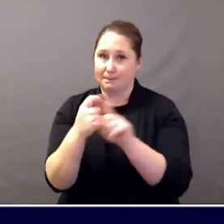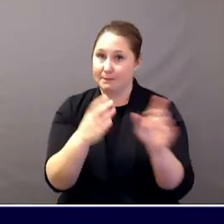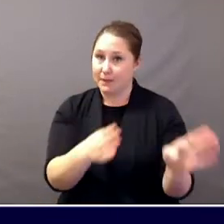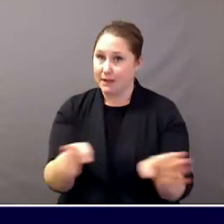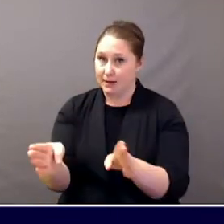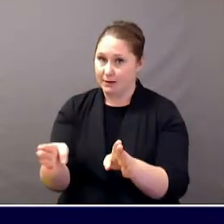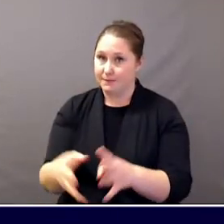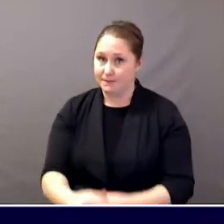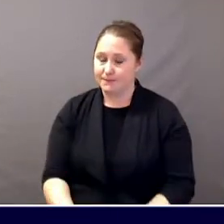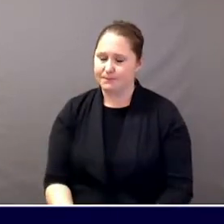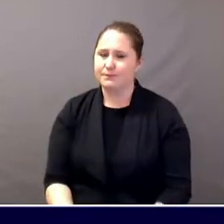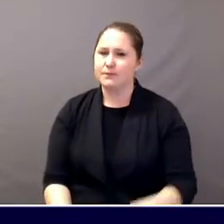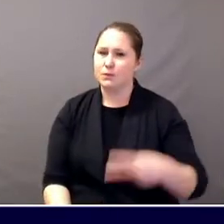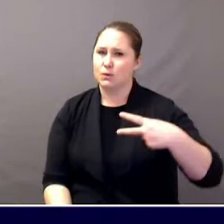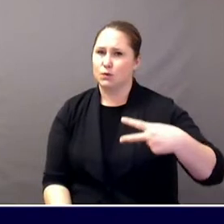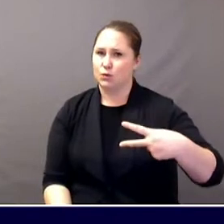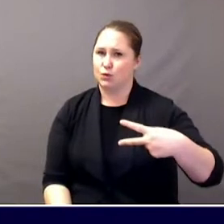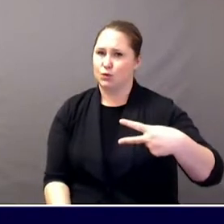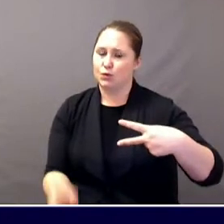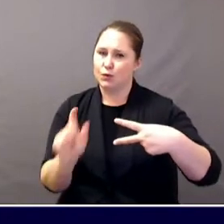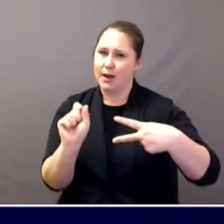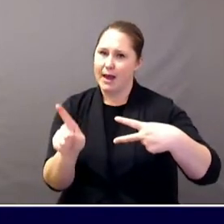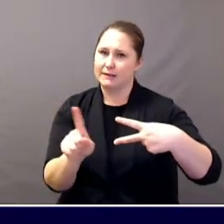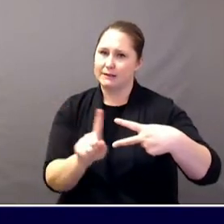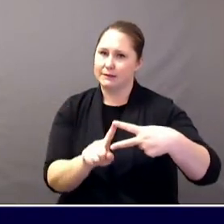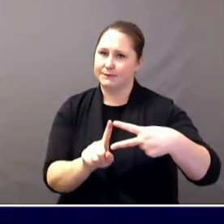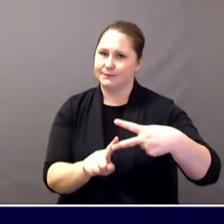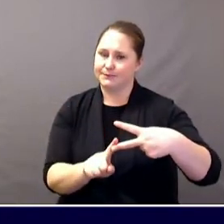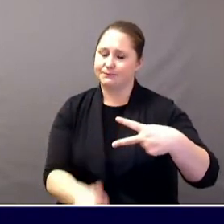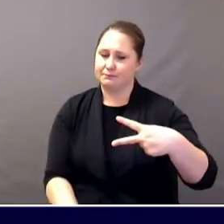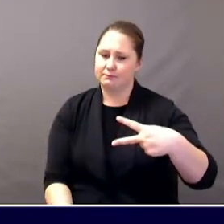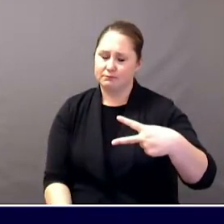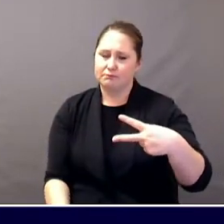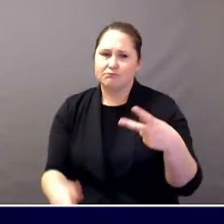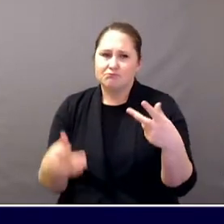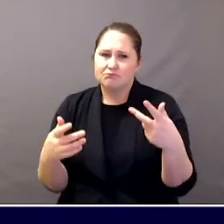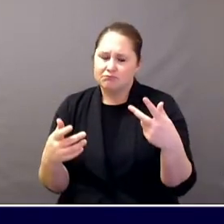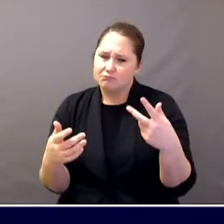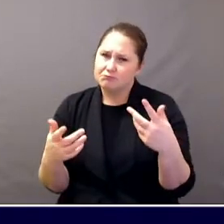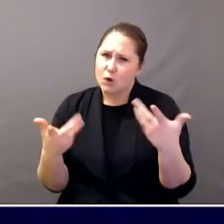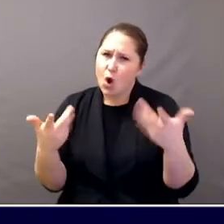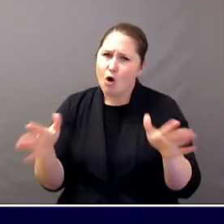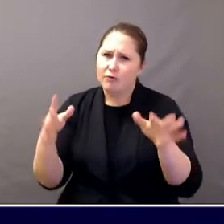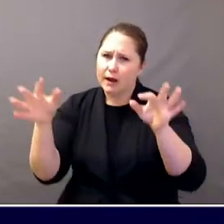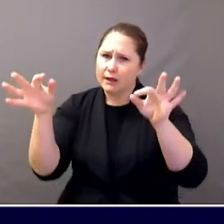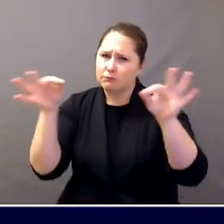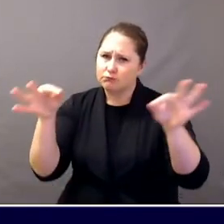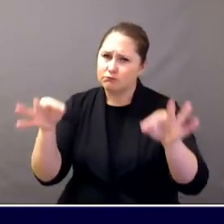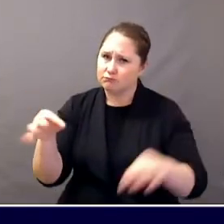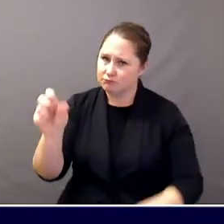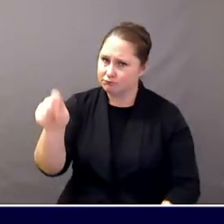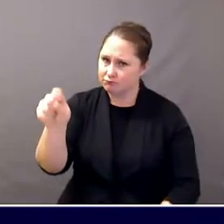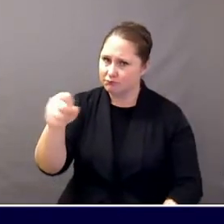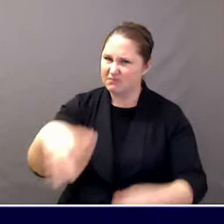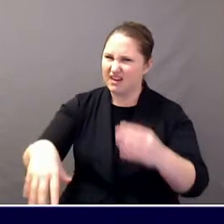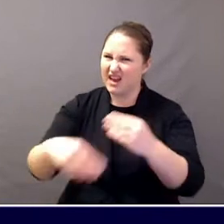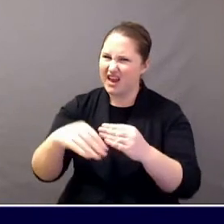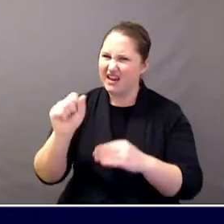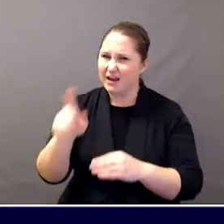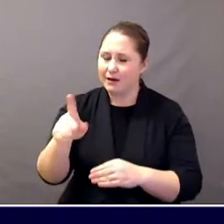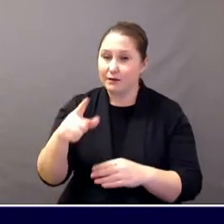Two things. You largely detailed this already, but this plan of focusing on